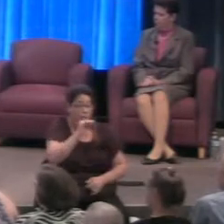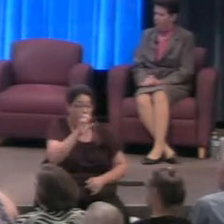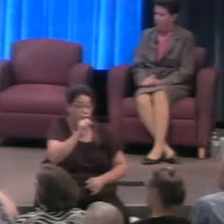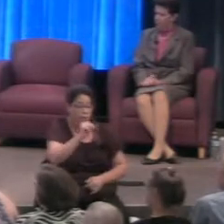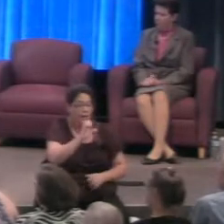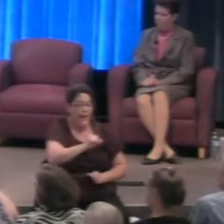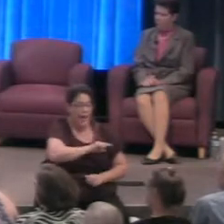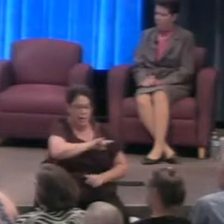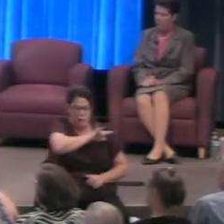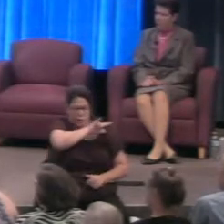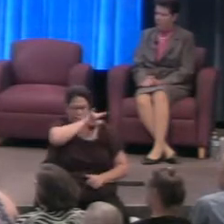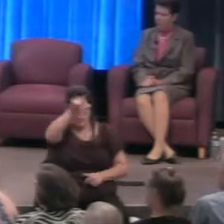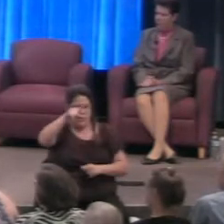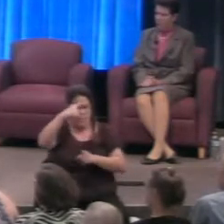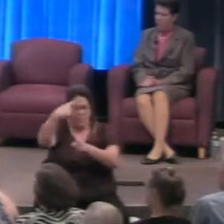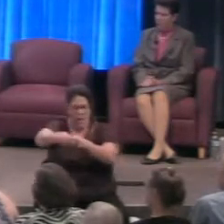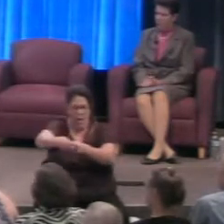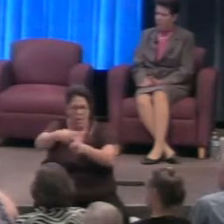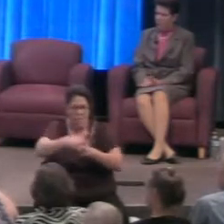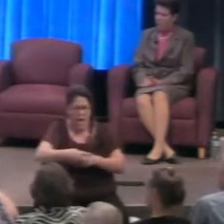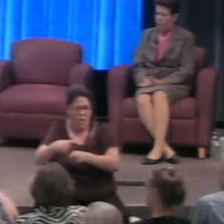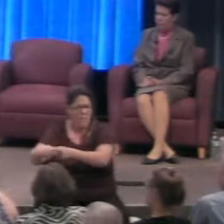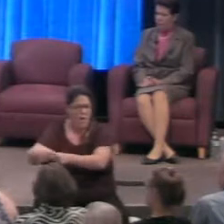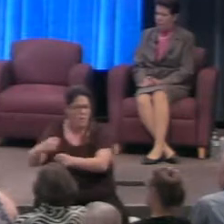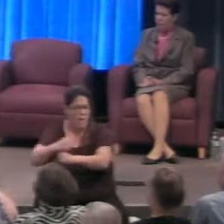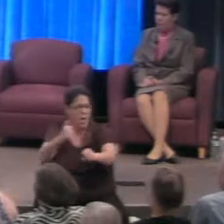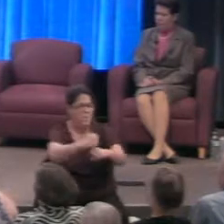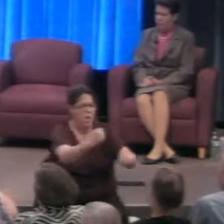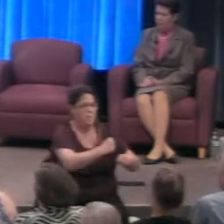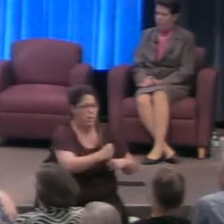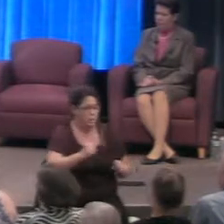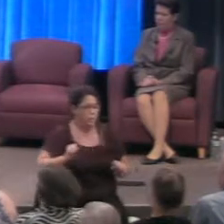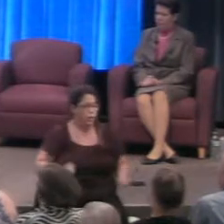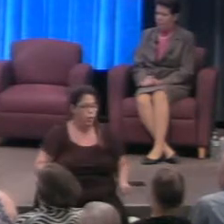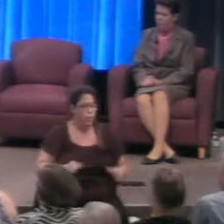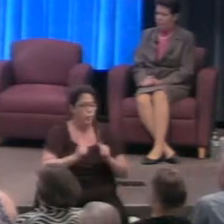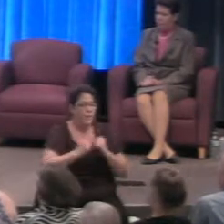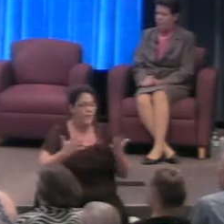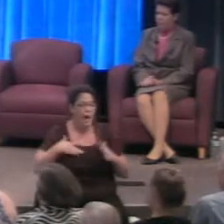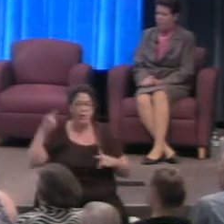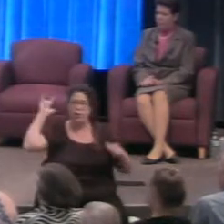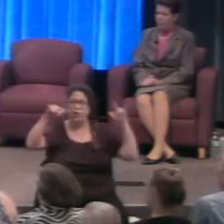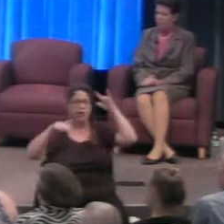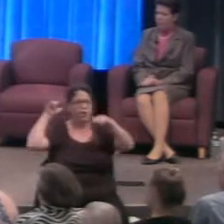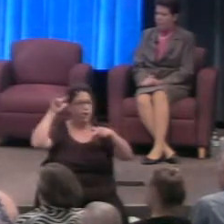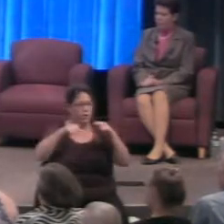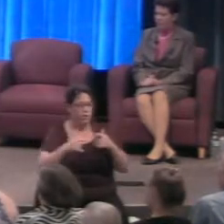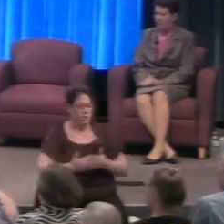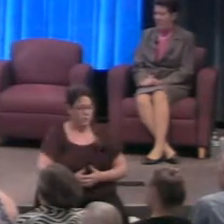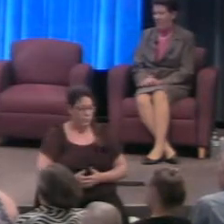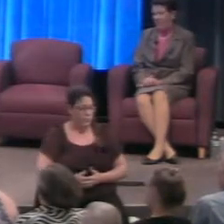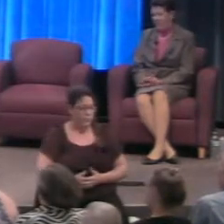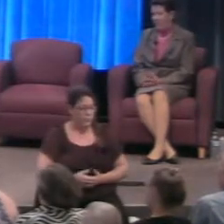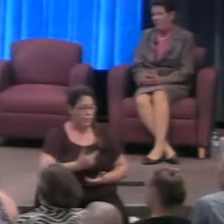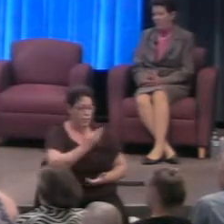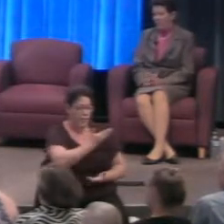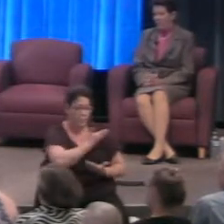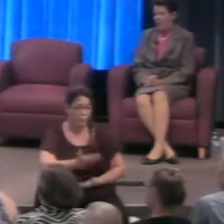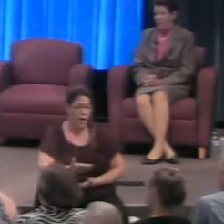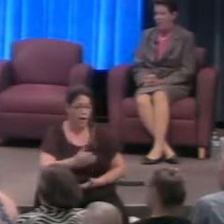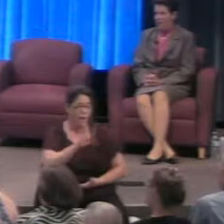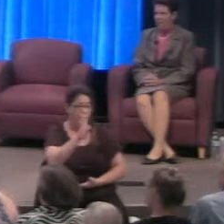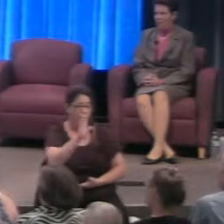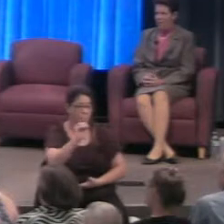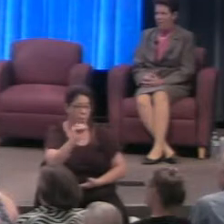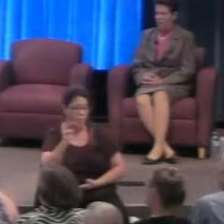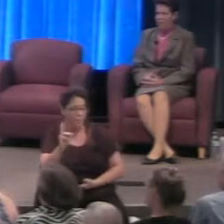multiple weapons. That's what Janet did. Janet contributed to bringing the bone, as we like to call it, the